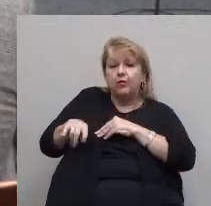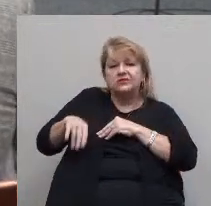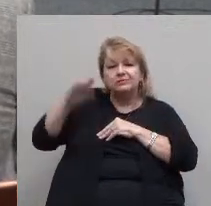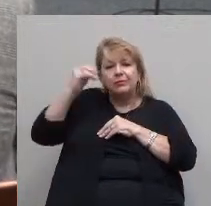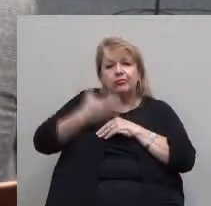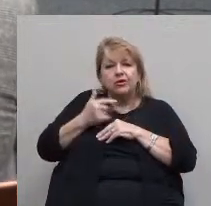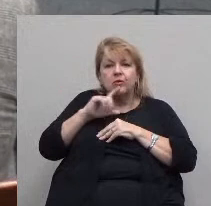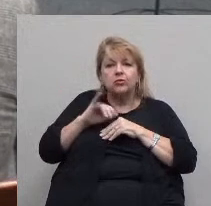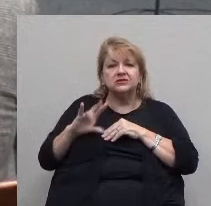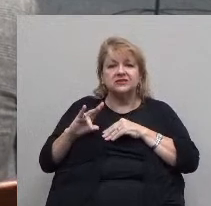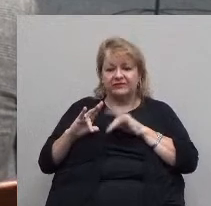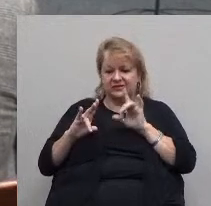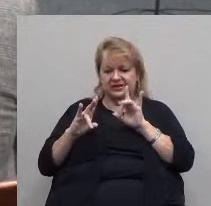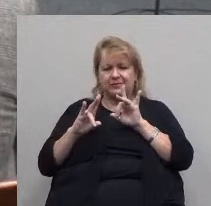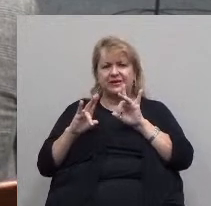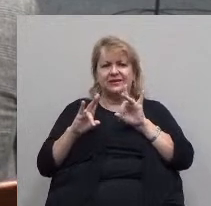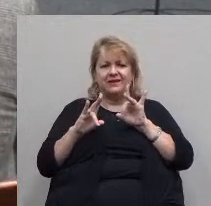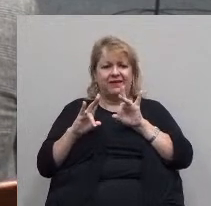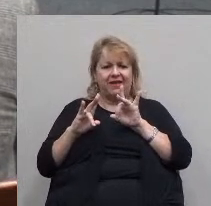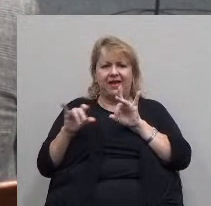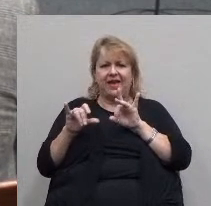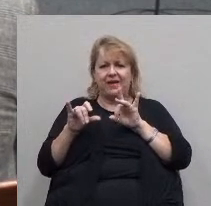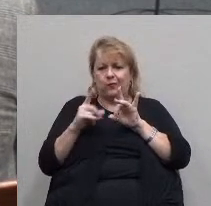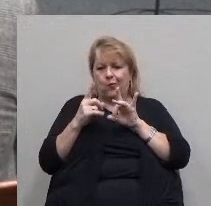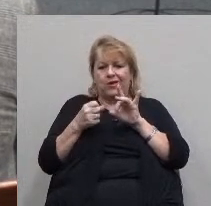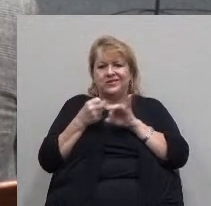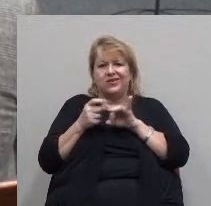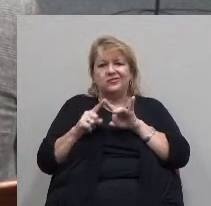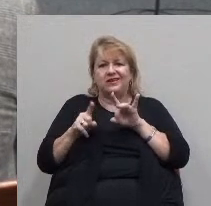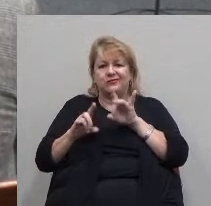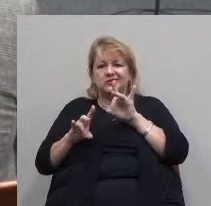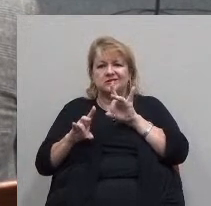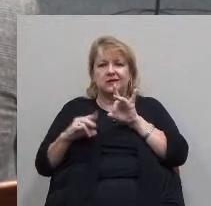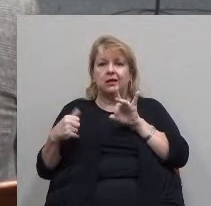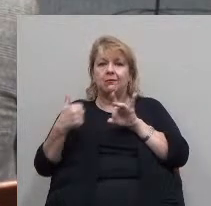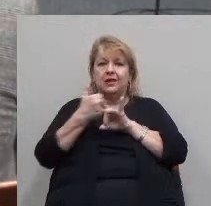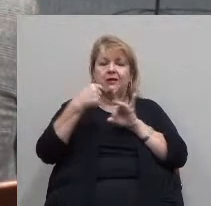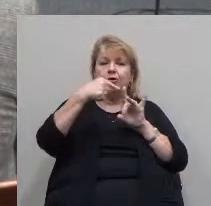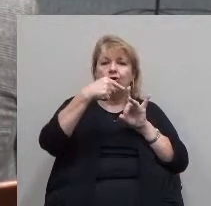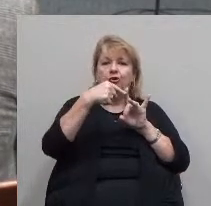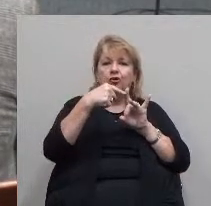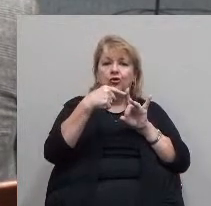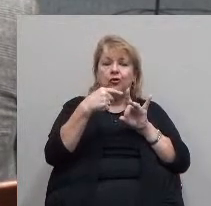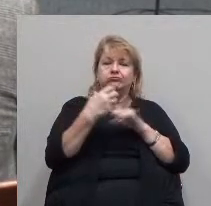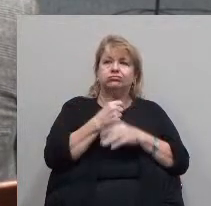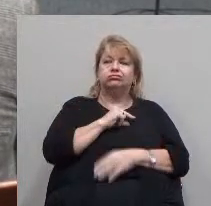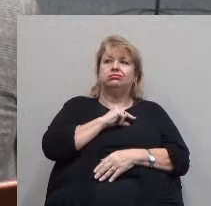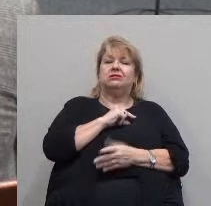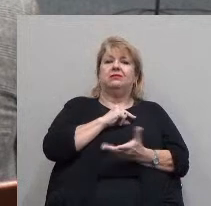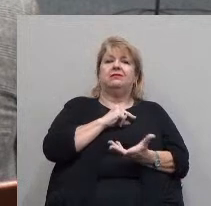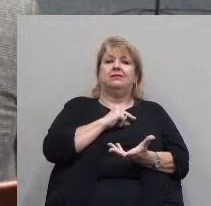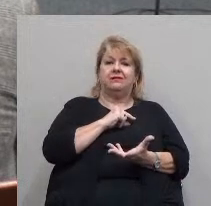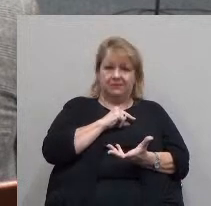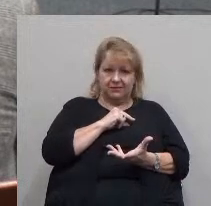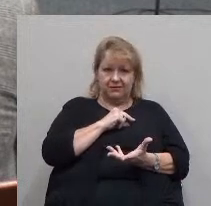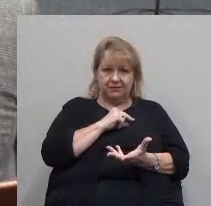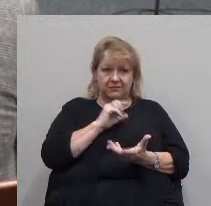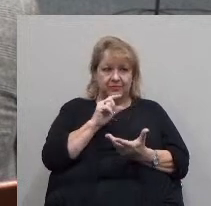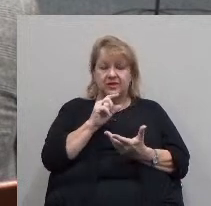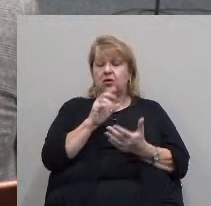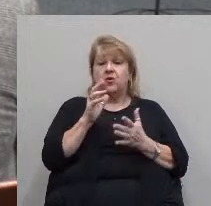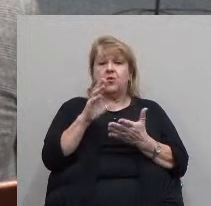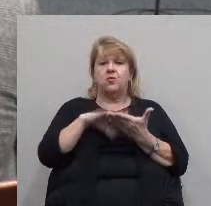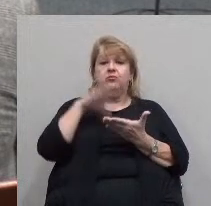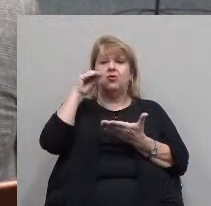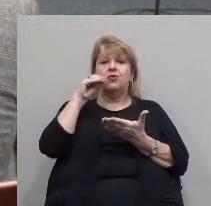able to teach. So, yeah, I think we need to work on cleaning up this Yeah. section. And I think it's also important to